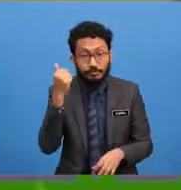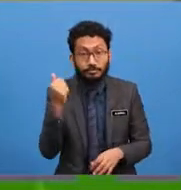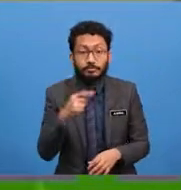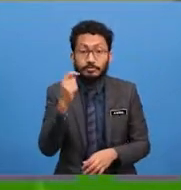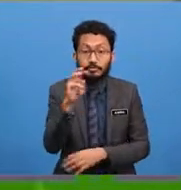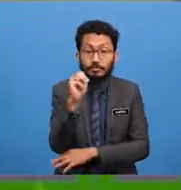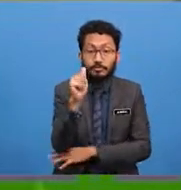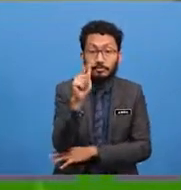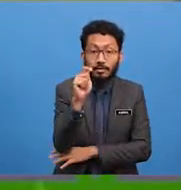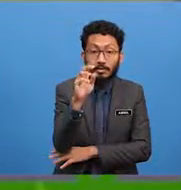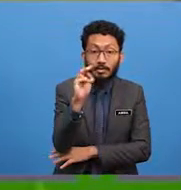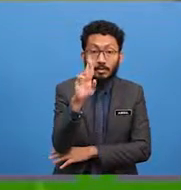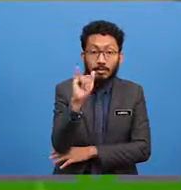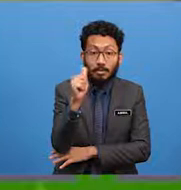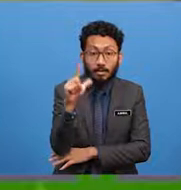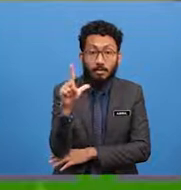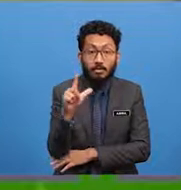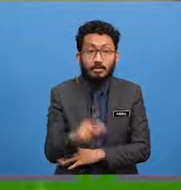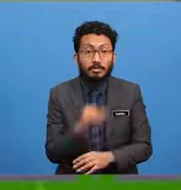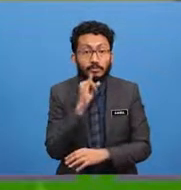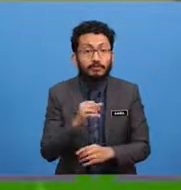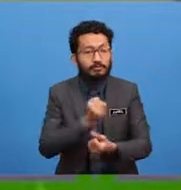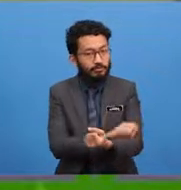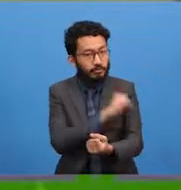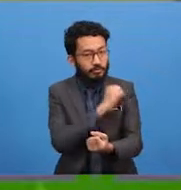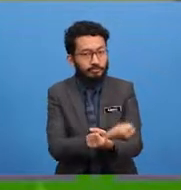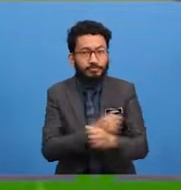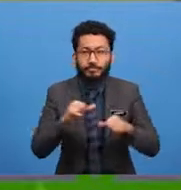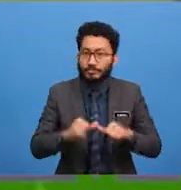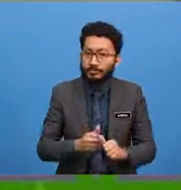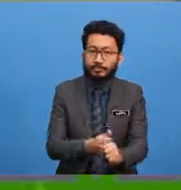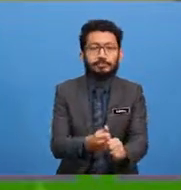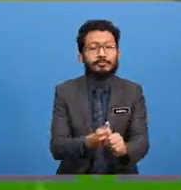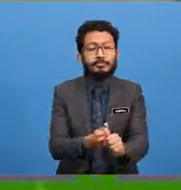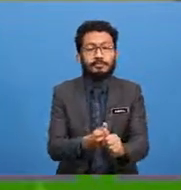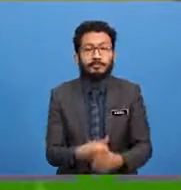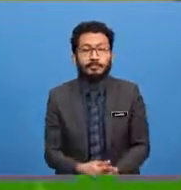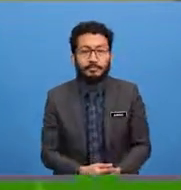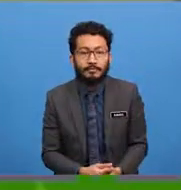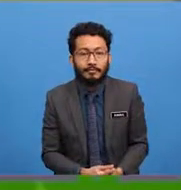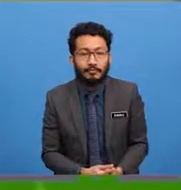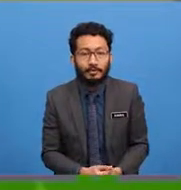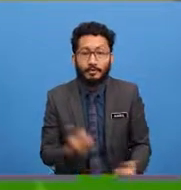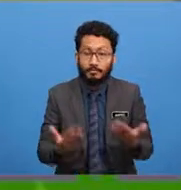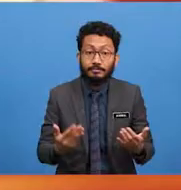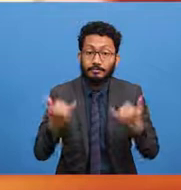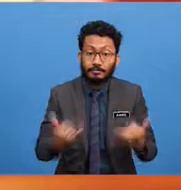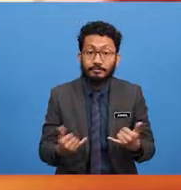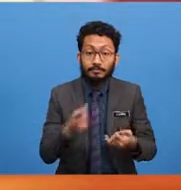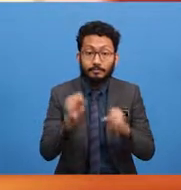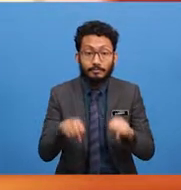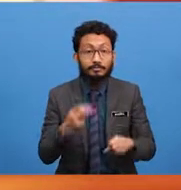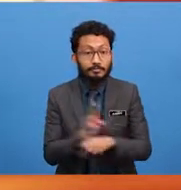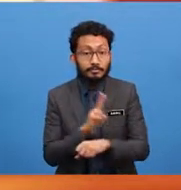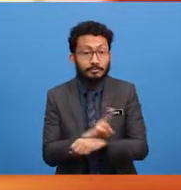material is strong and long-lasting. Perhaps now you can use